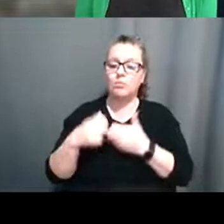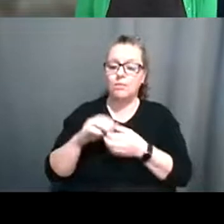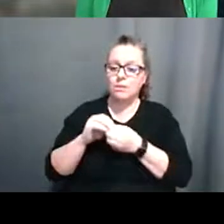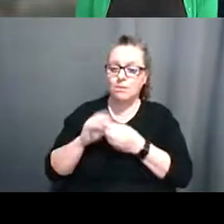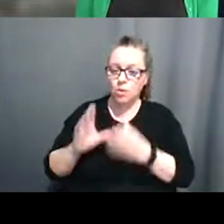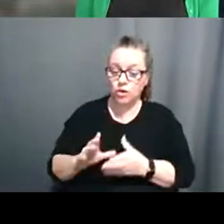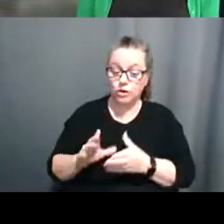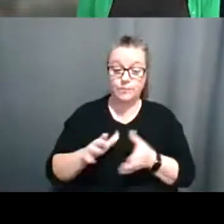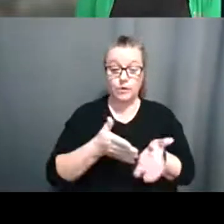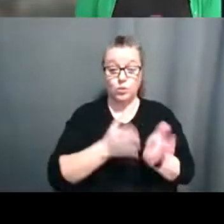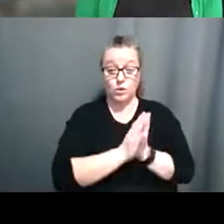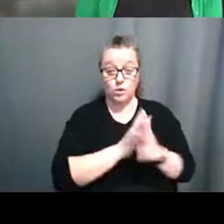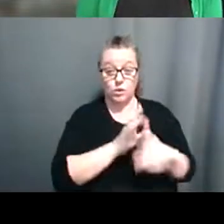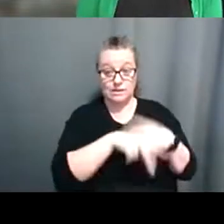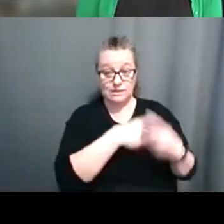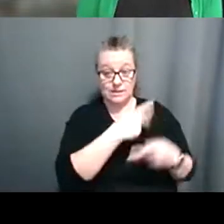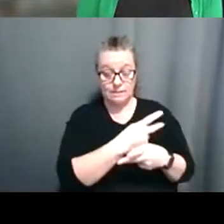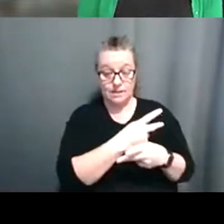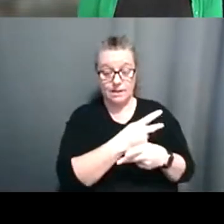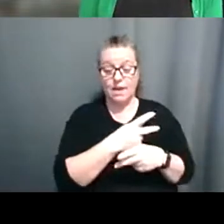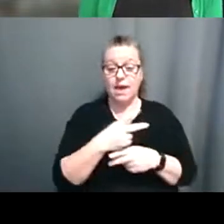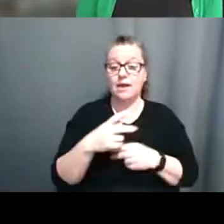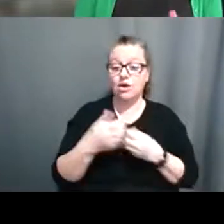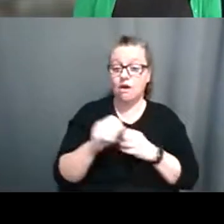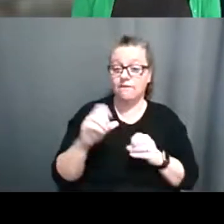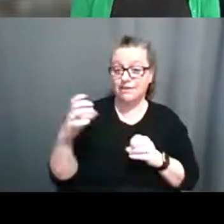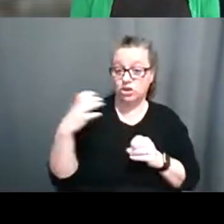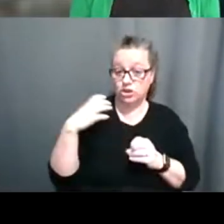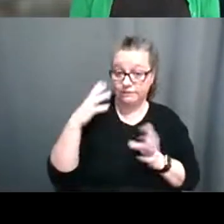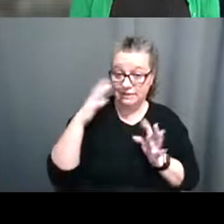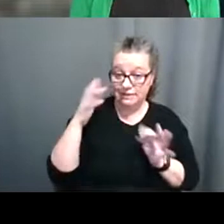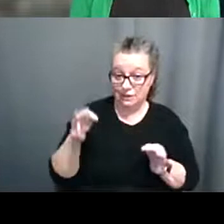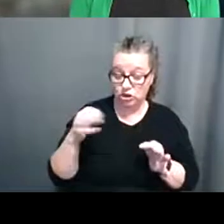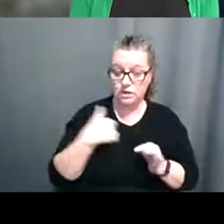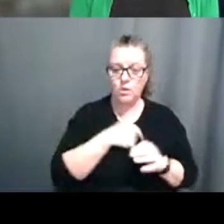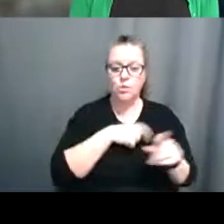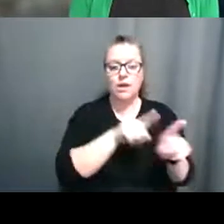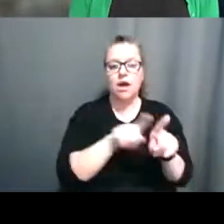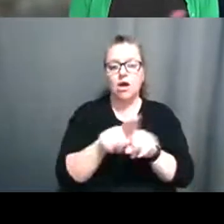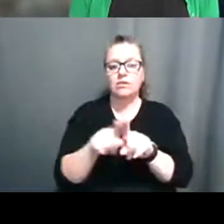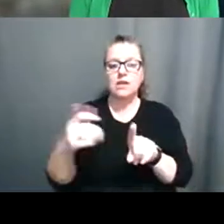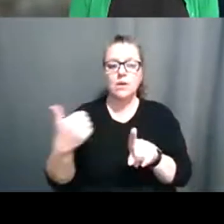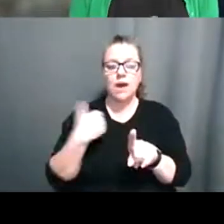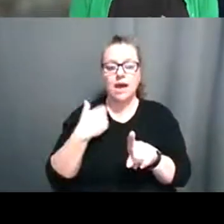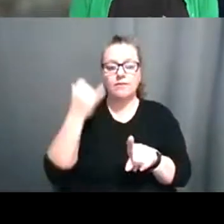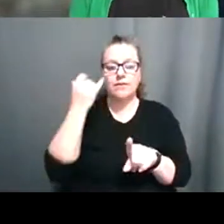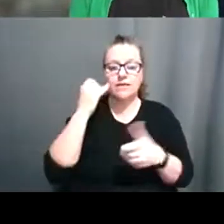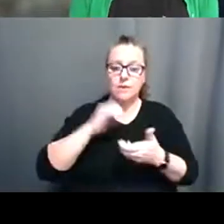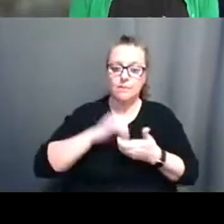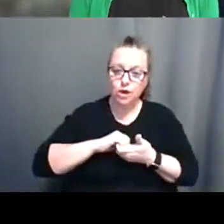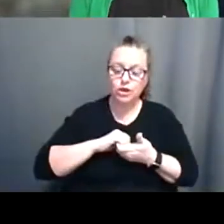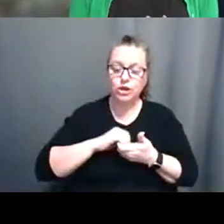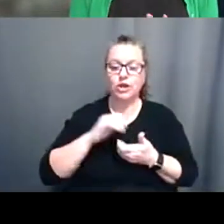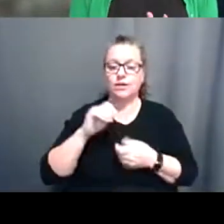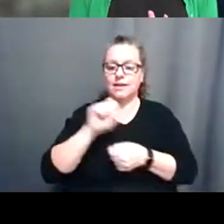type, and our office chief decision. We also have whether or not a partner or buddy is